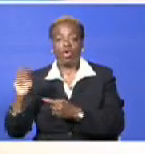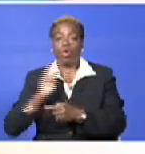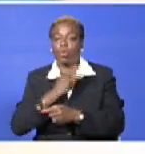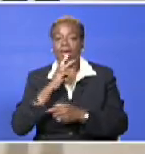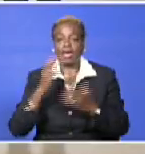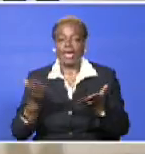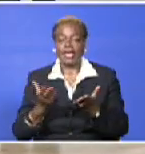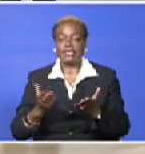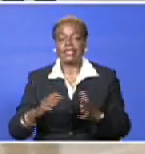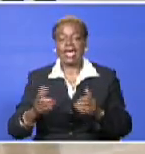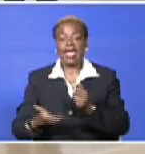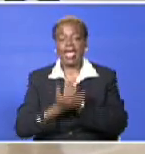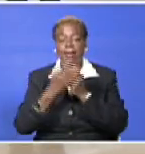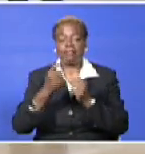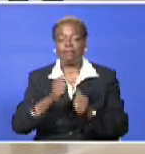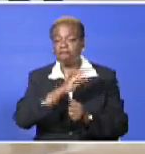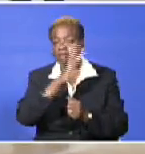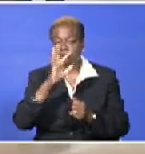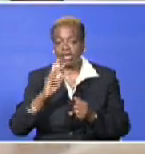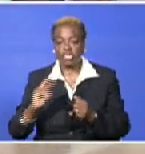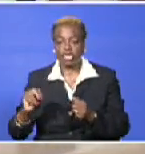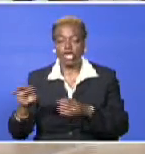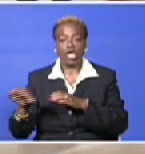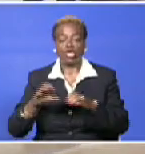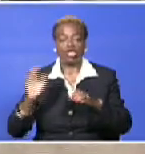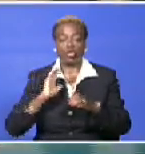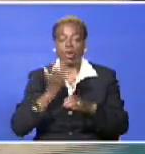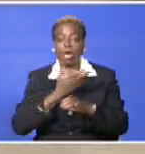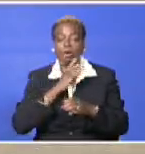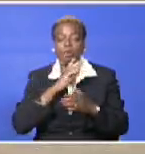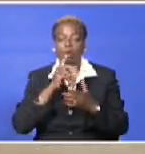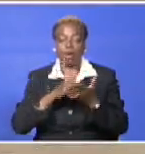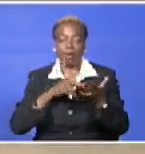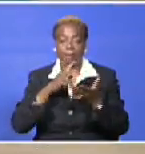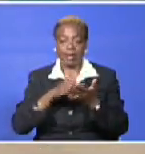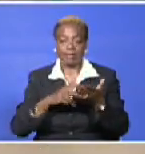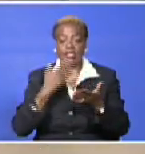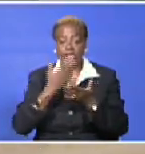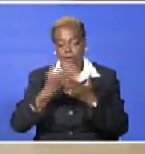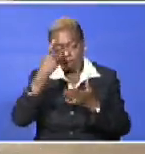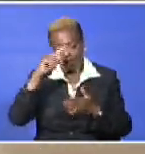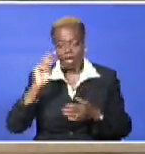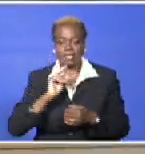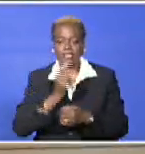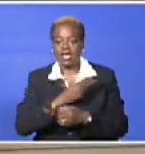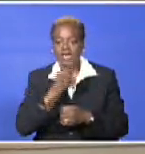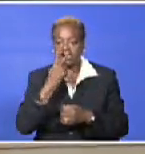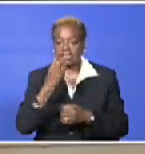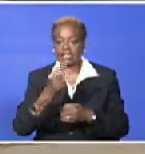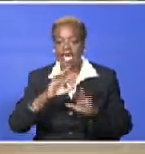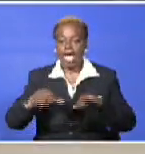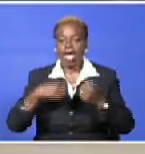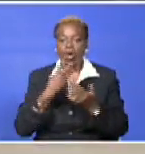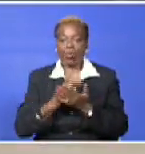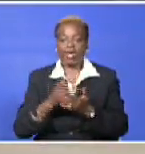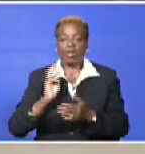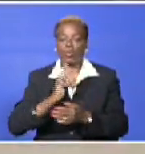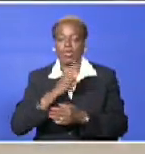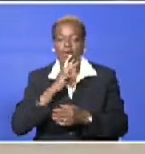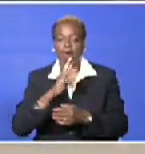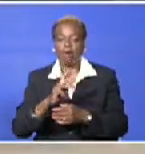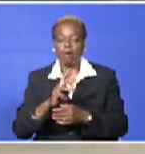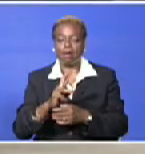and do our part. It's a good tournament for us, you know, to see how well we are in terms of our conditioning and how well, you